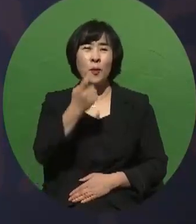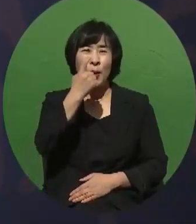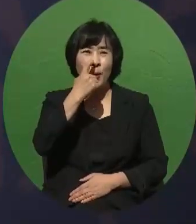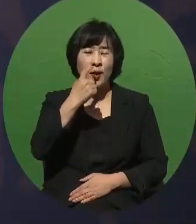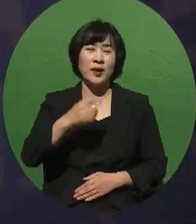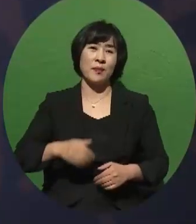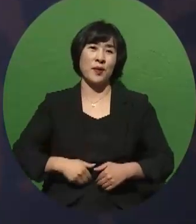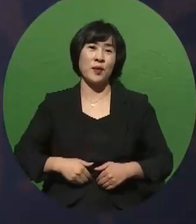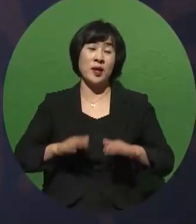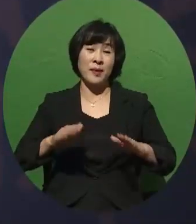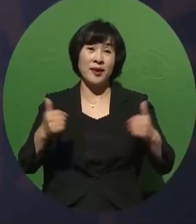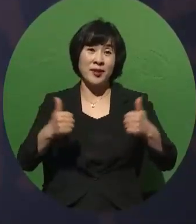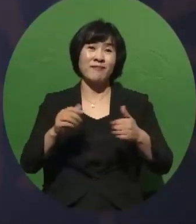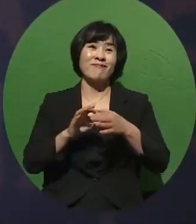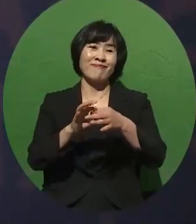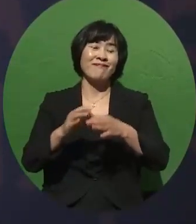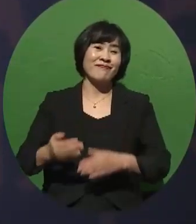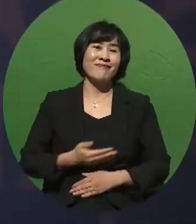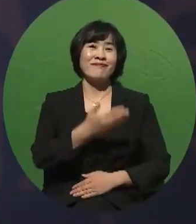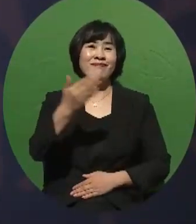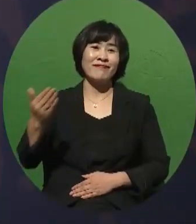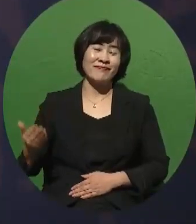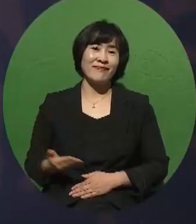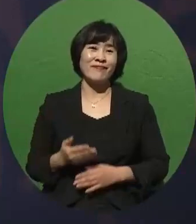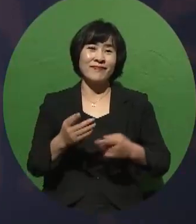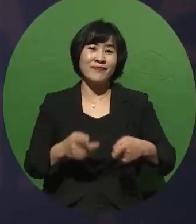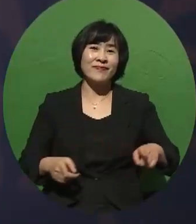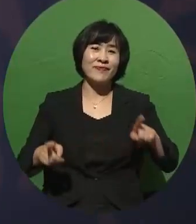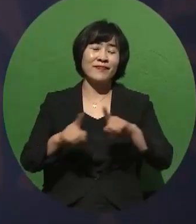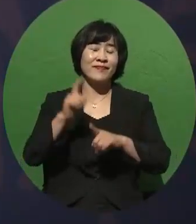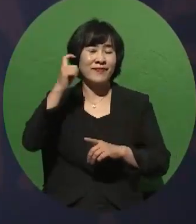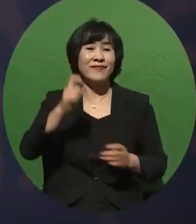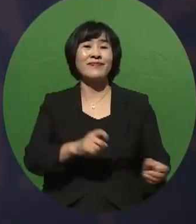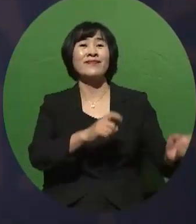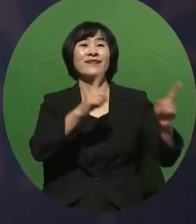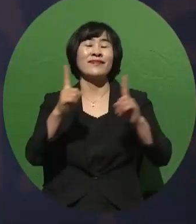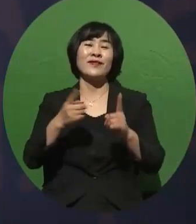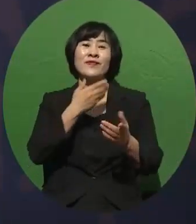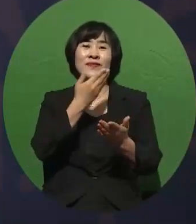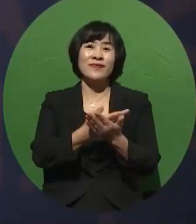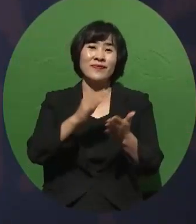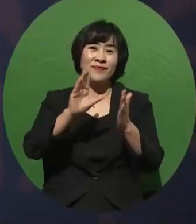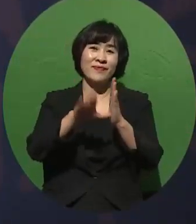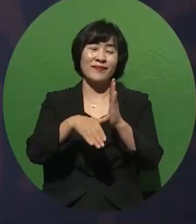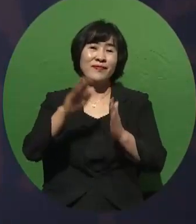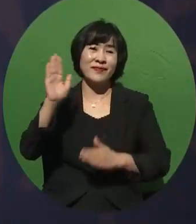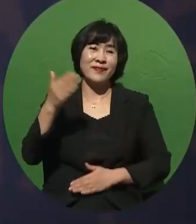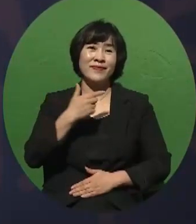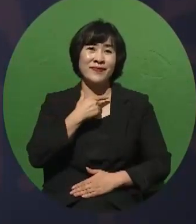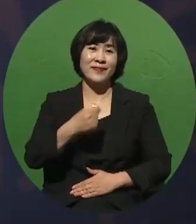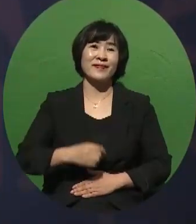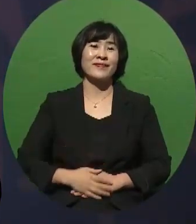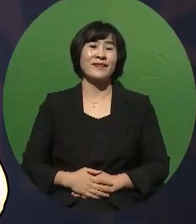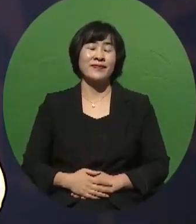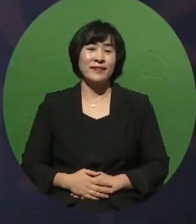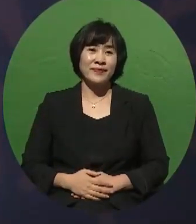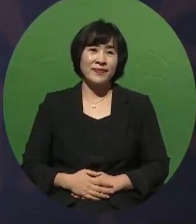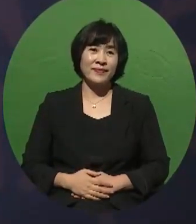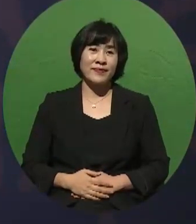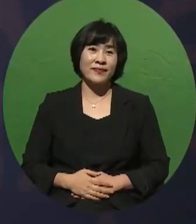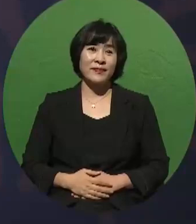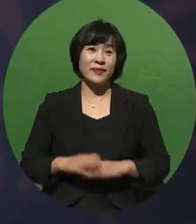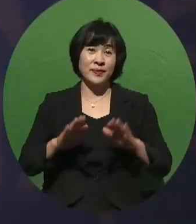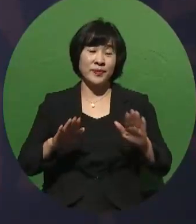moment. Through this forum, I hope that we can revisit his legacy and his spirit.